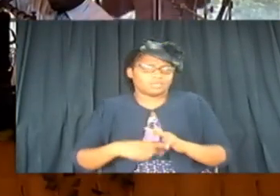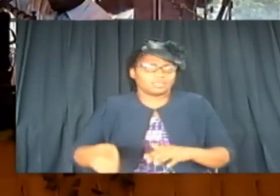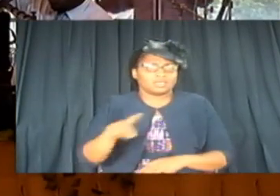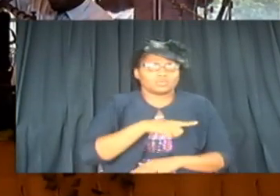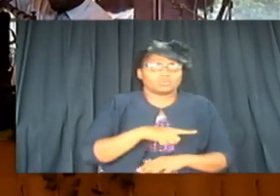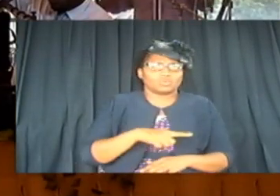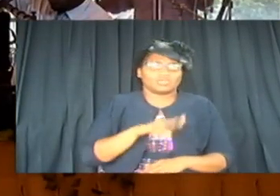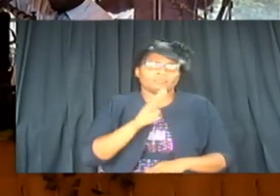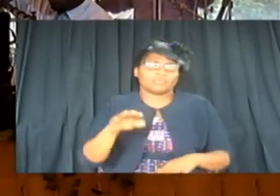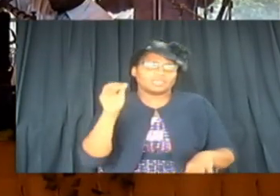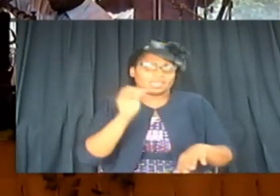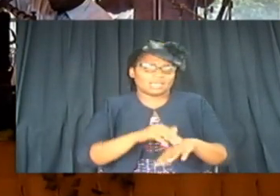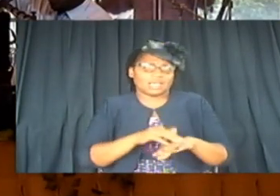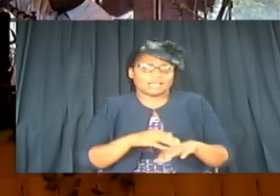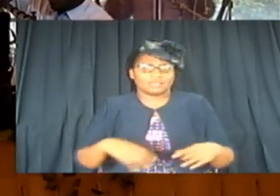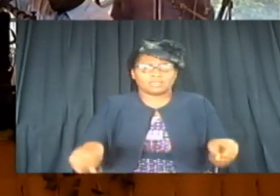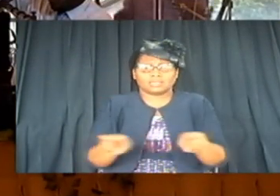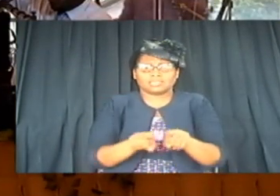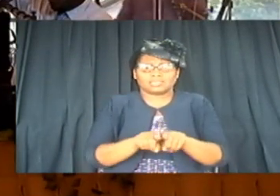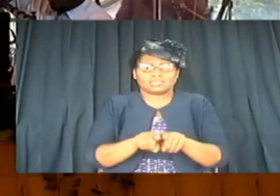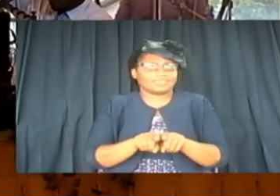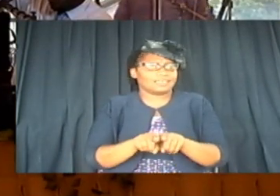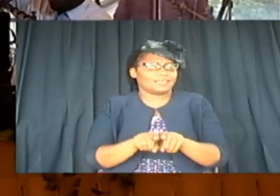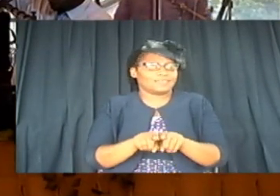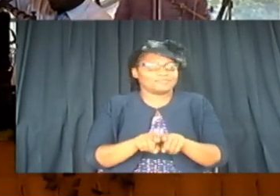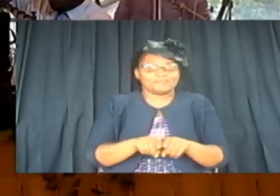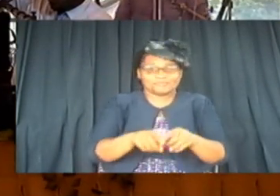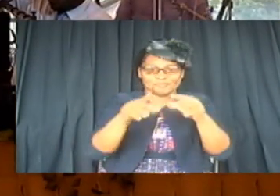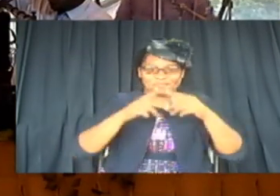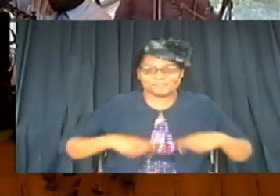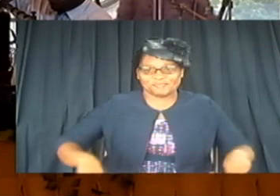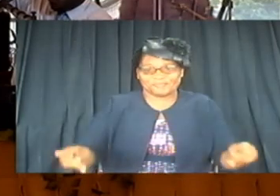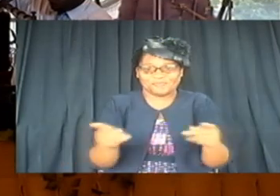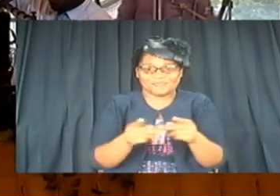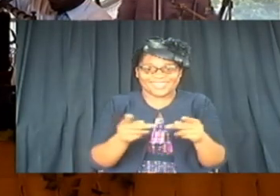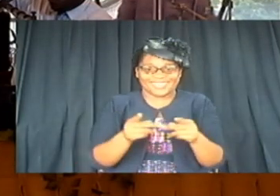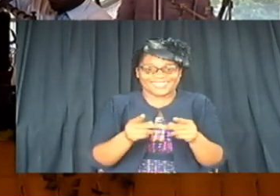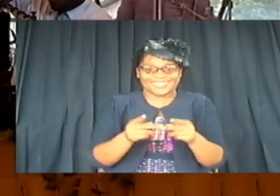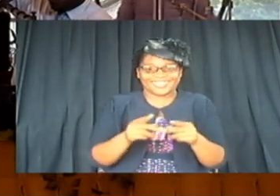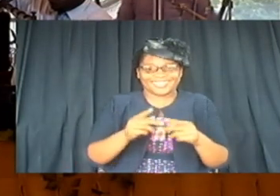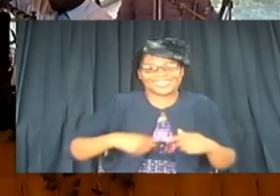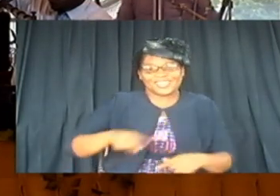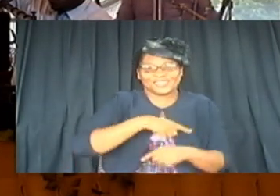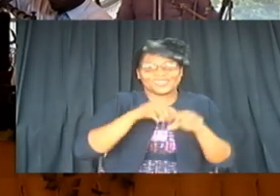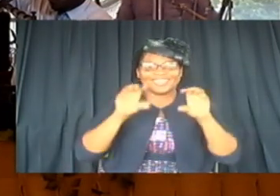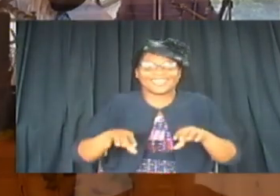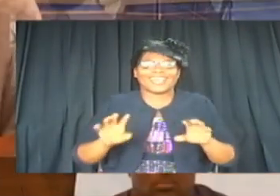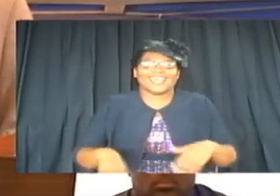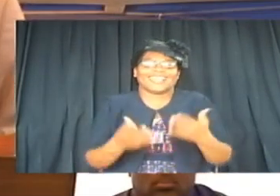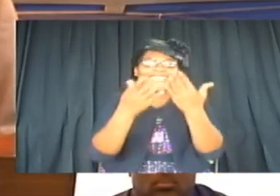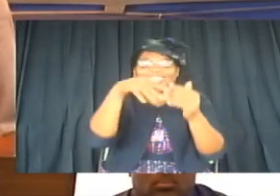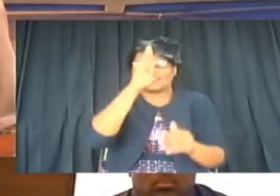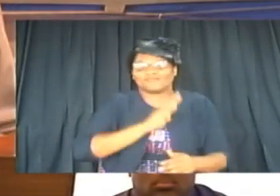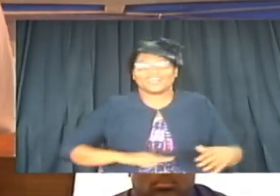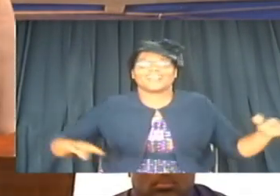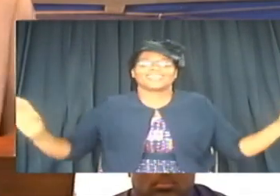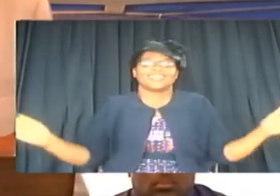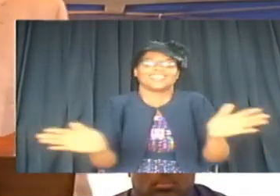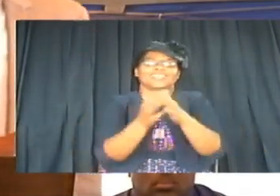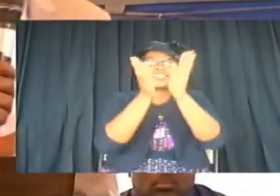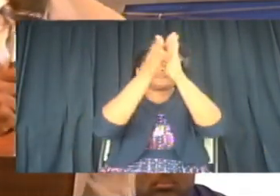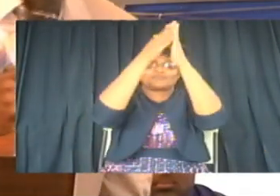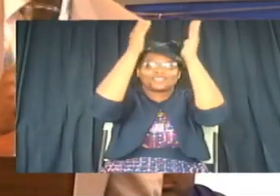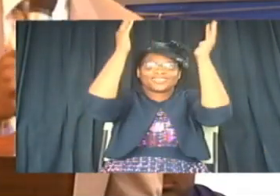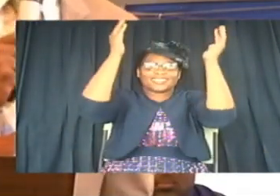Worship means that irrespective of where you are, amen, we can give God praise that's due to him. It's a setup,